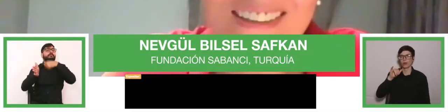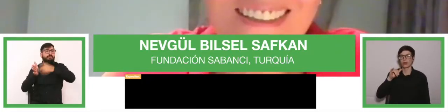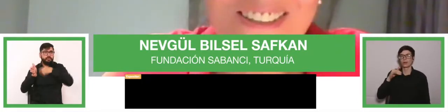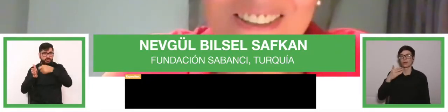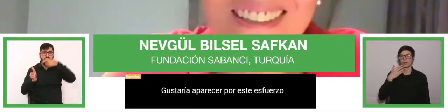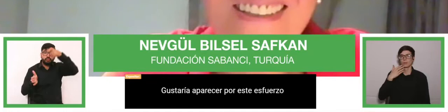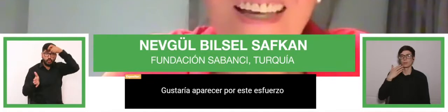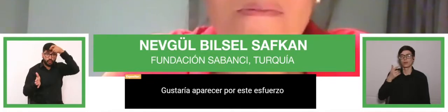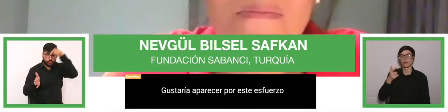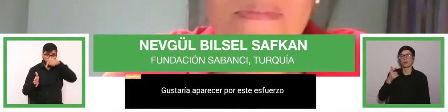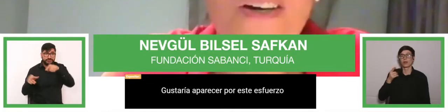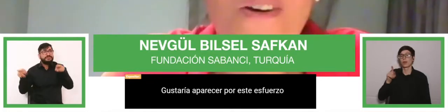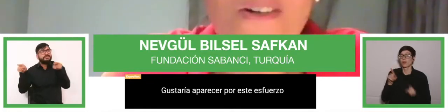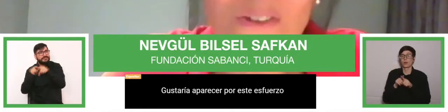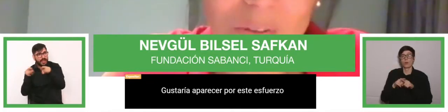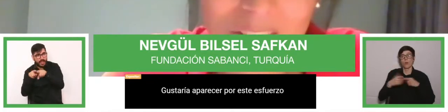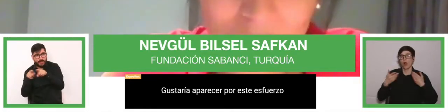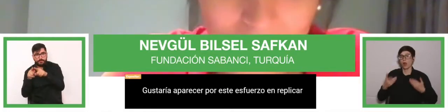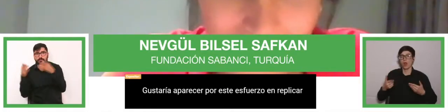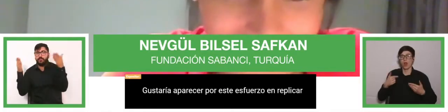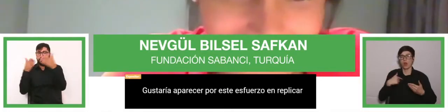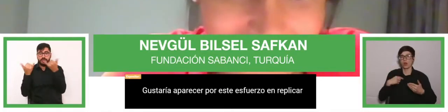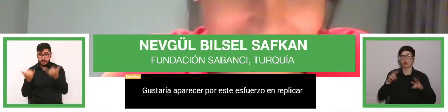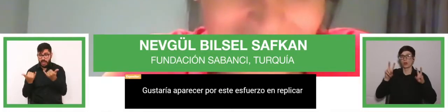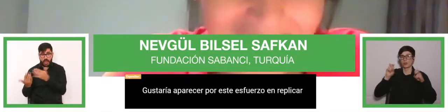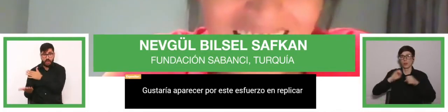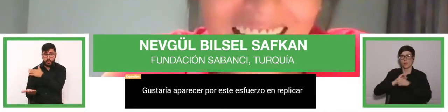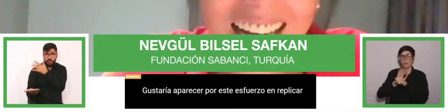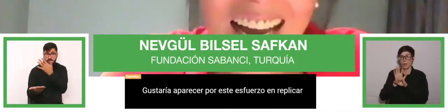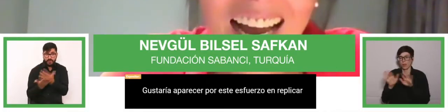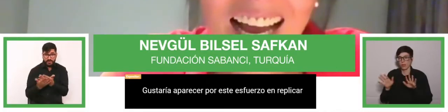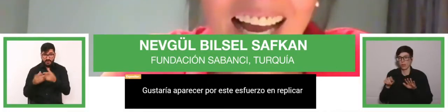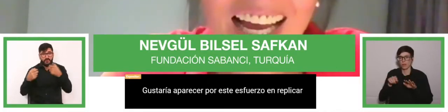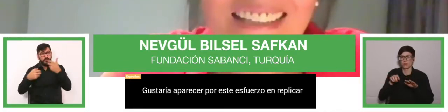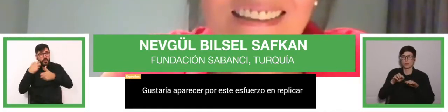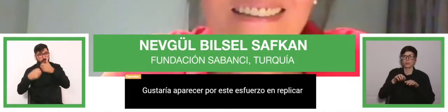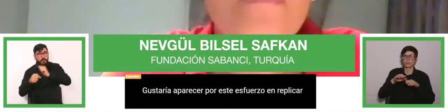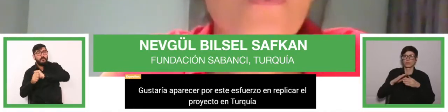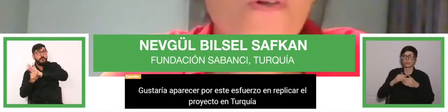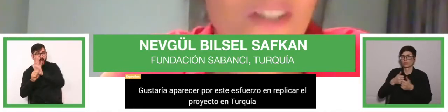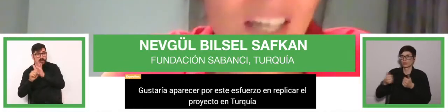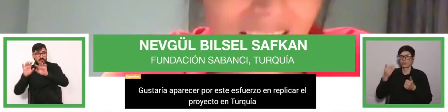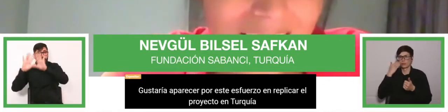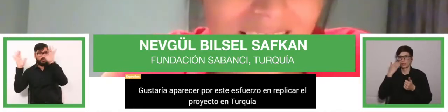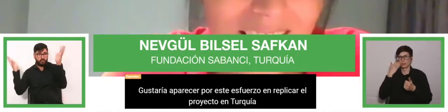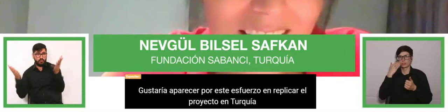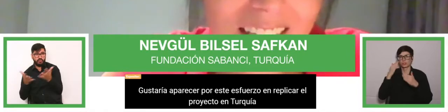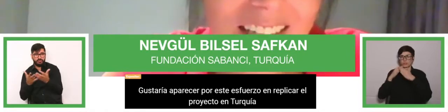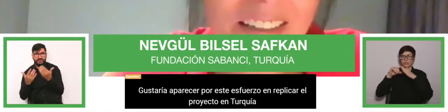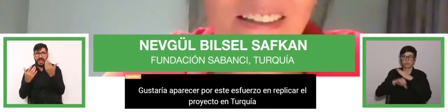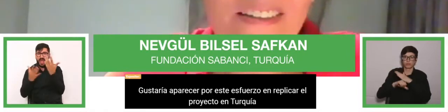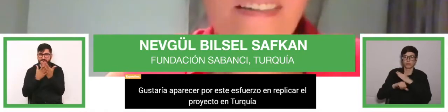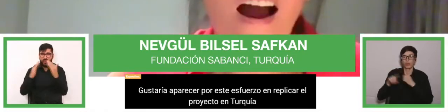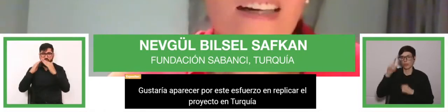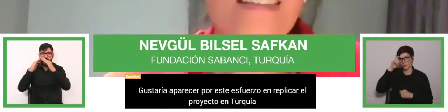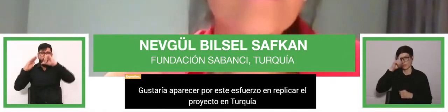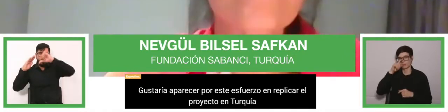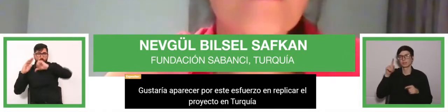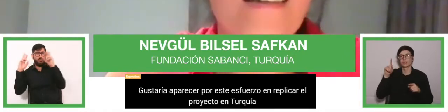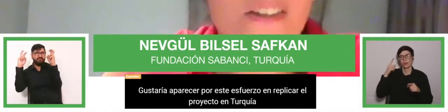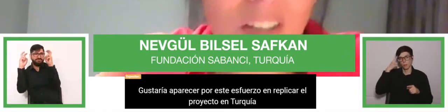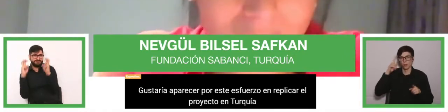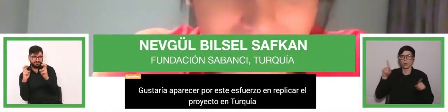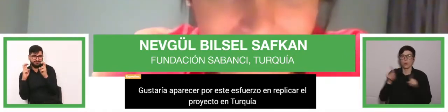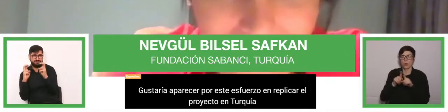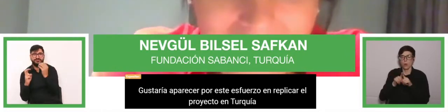travel restrictions because of the COVID. And the project targets